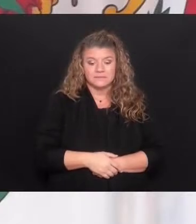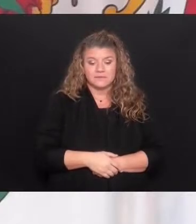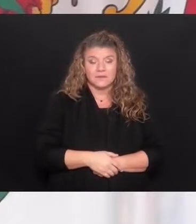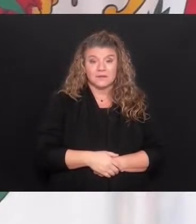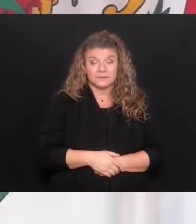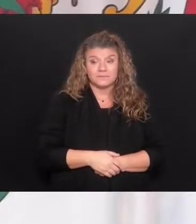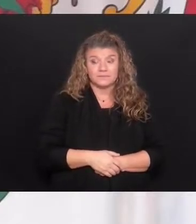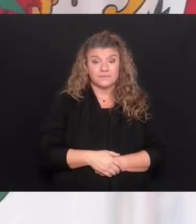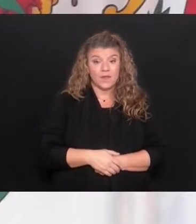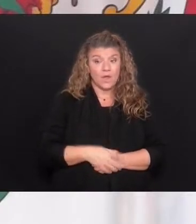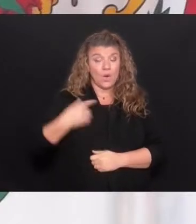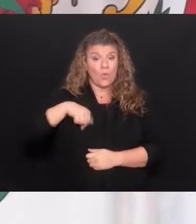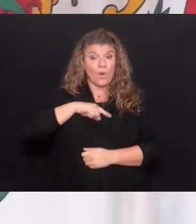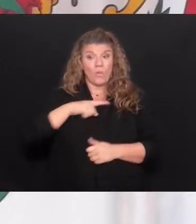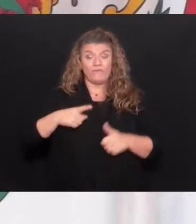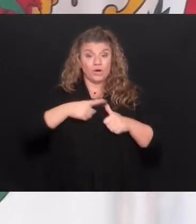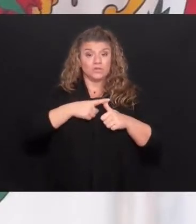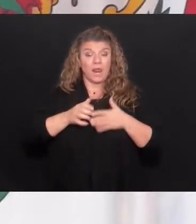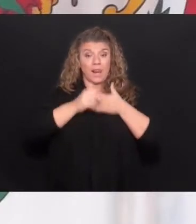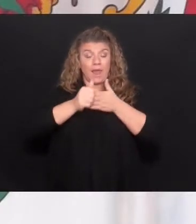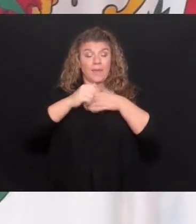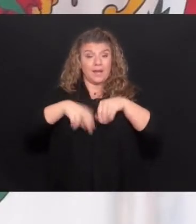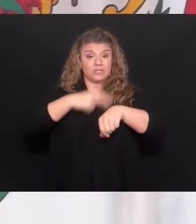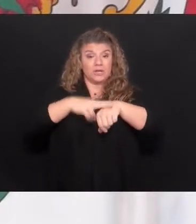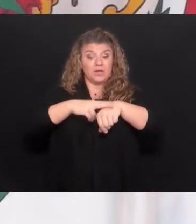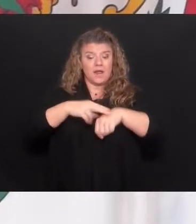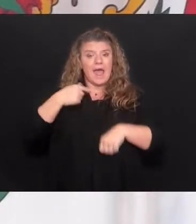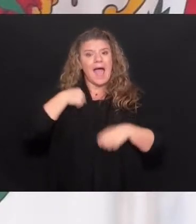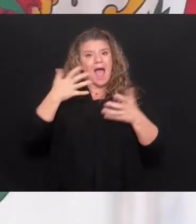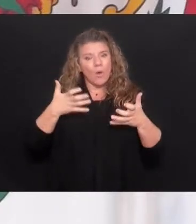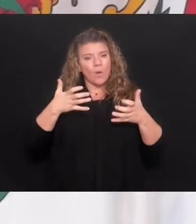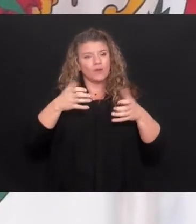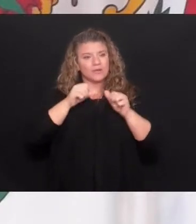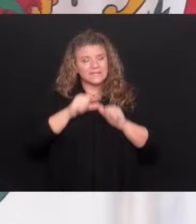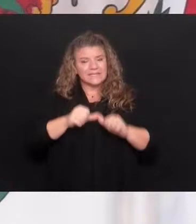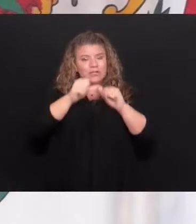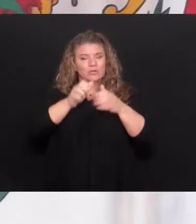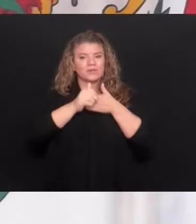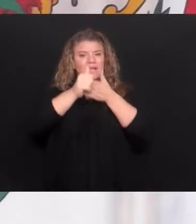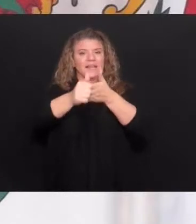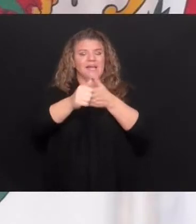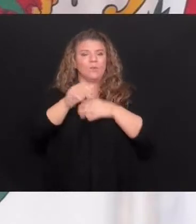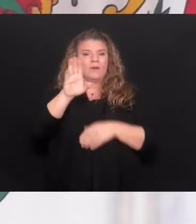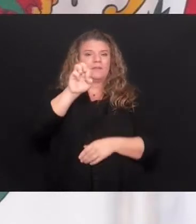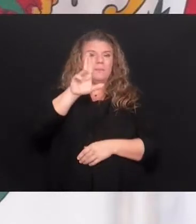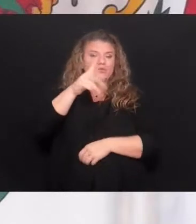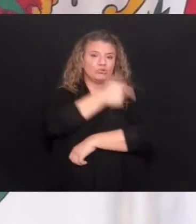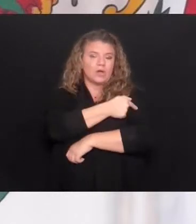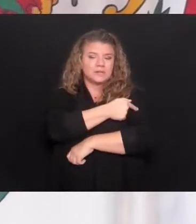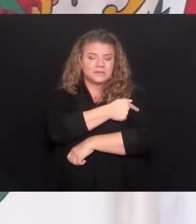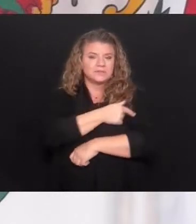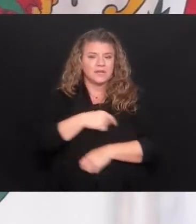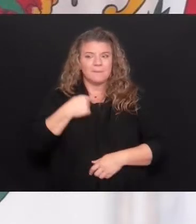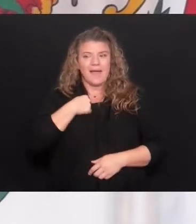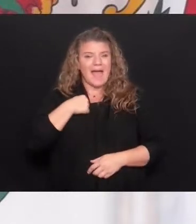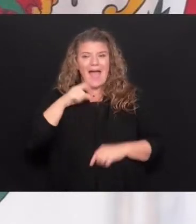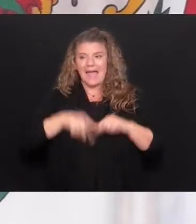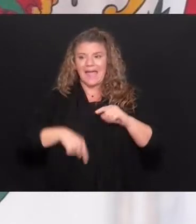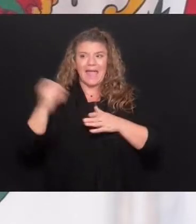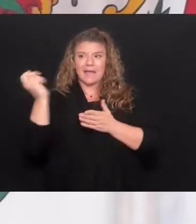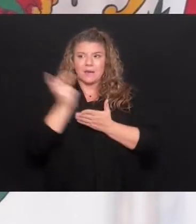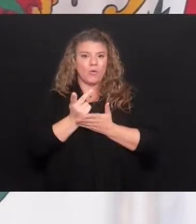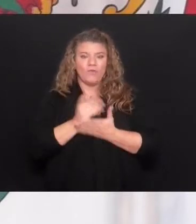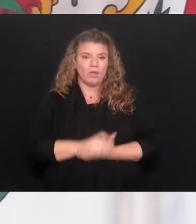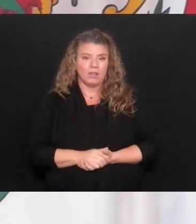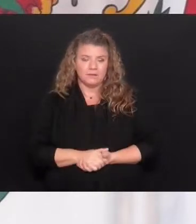out of the gate. We led the nation, and I want us to continue to lead the nation with the booster shots, but I just can't get approval as of